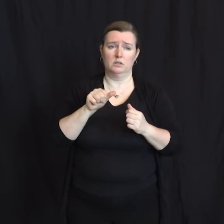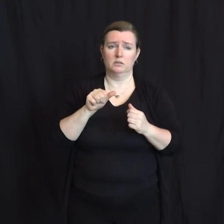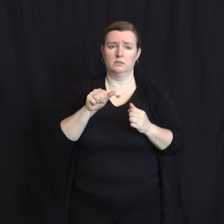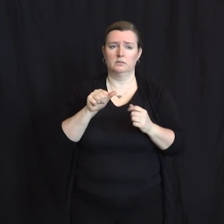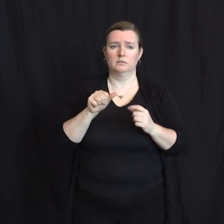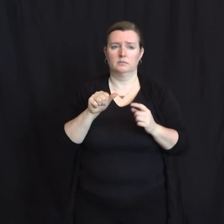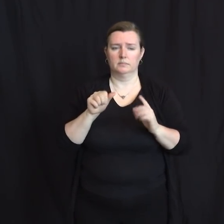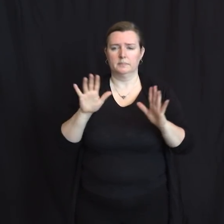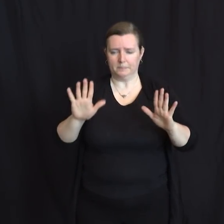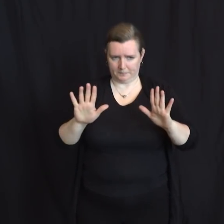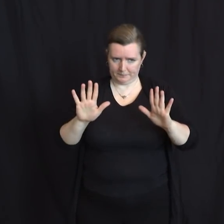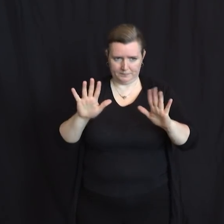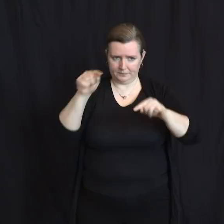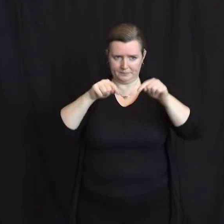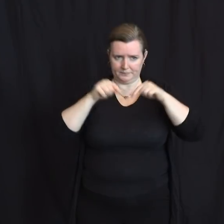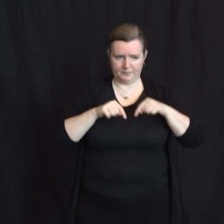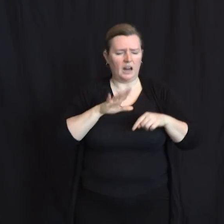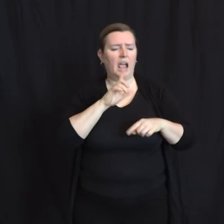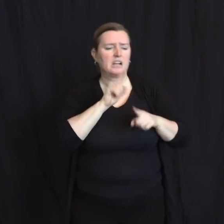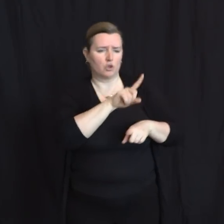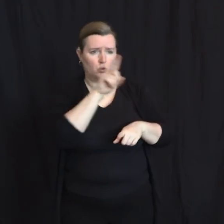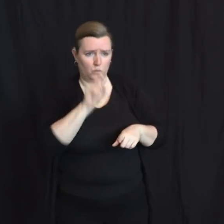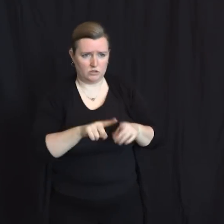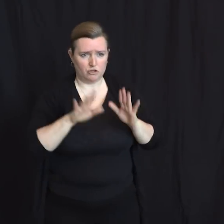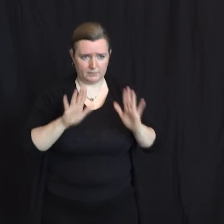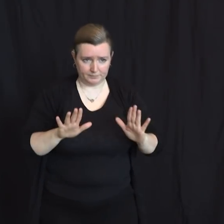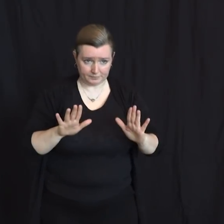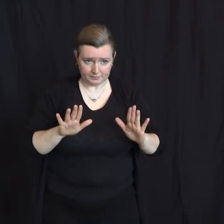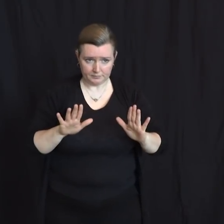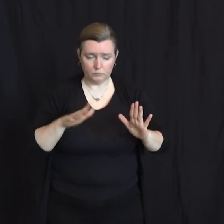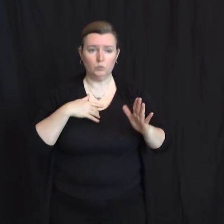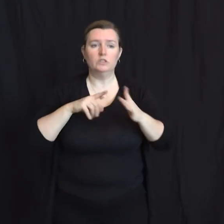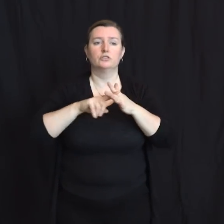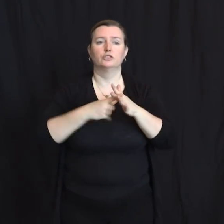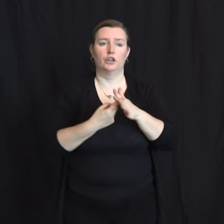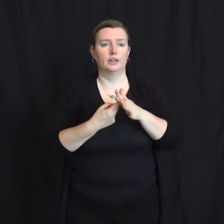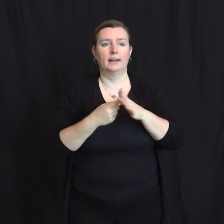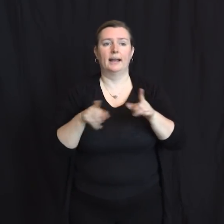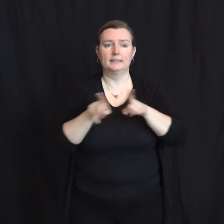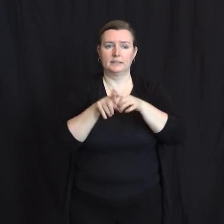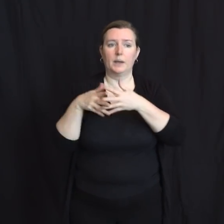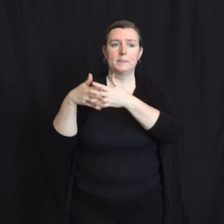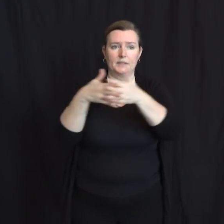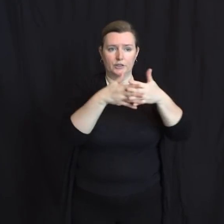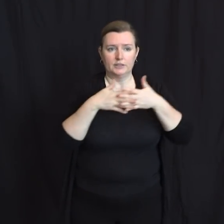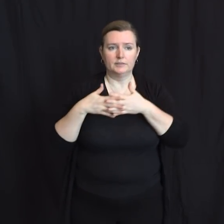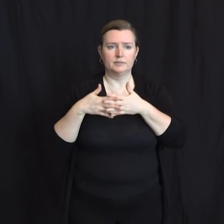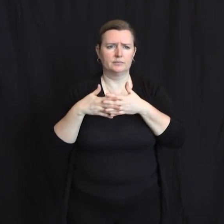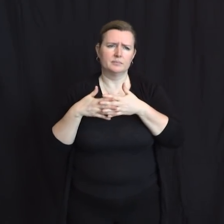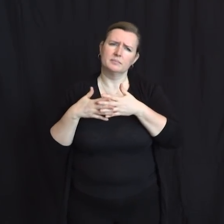question, we started as a nation completely and utterly unprepared.